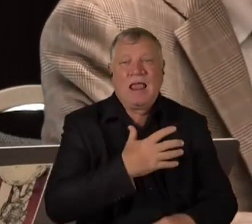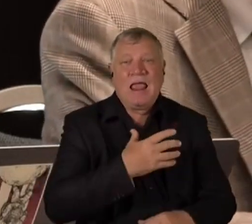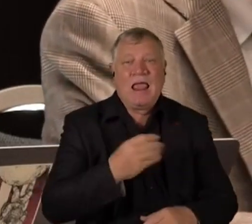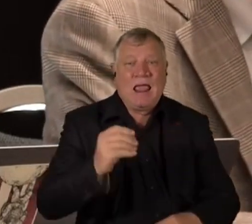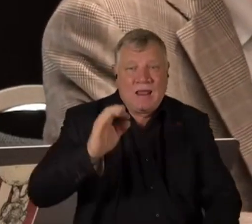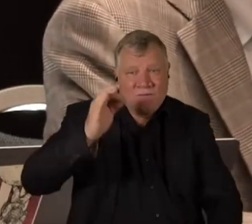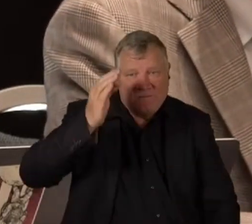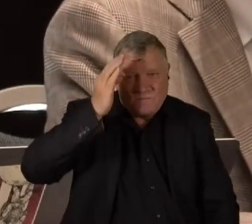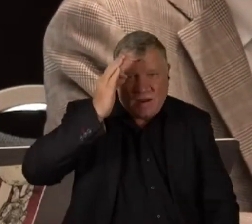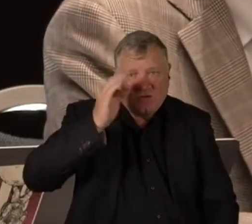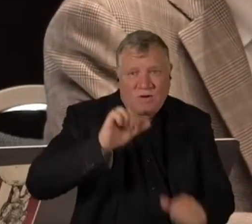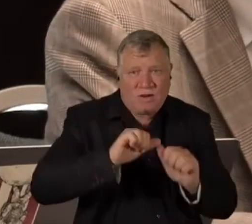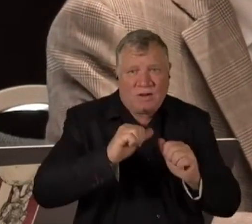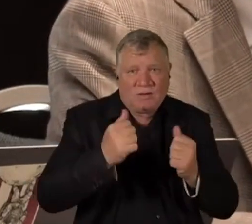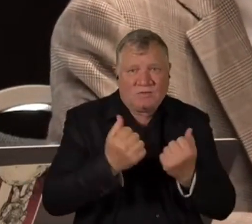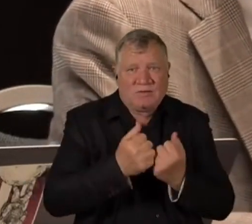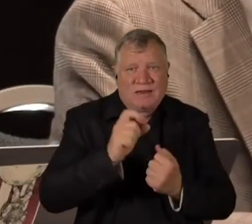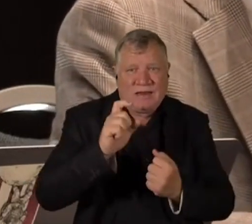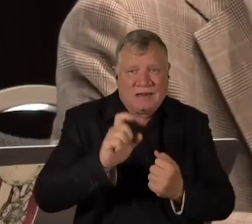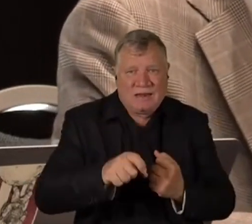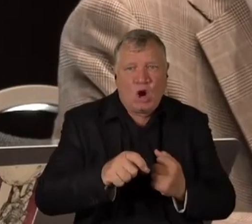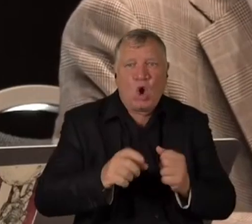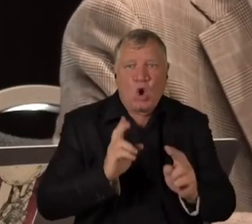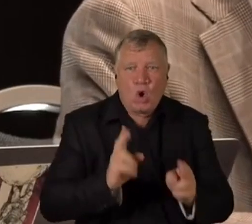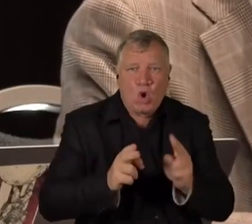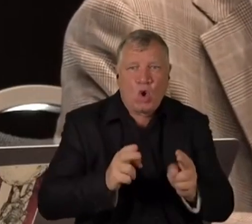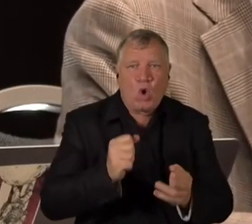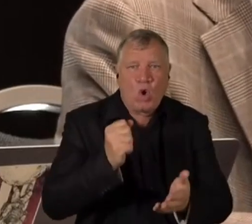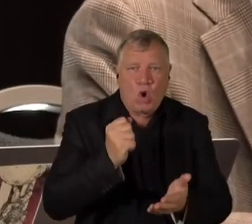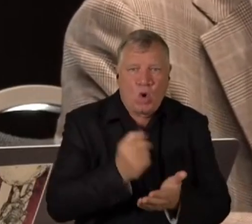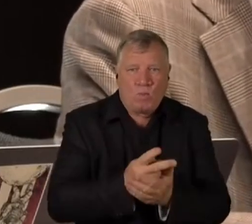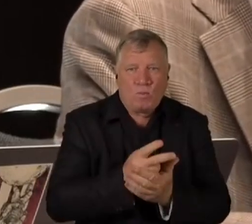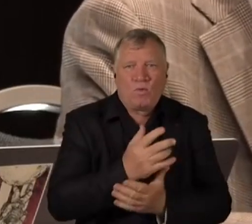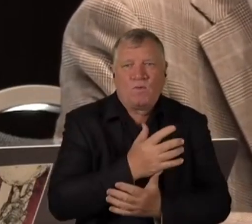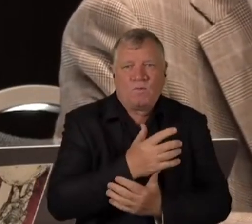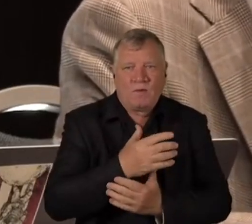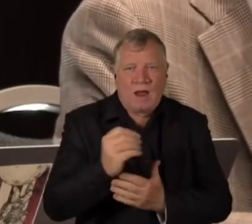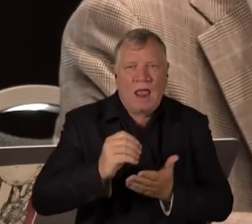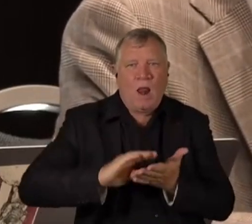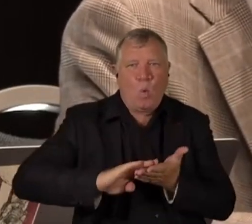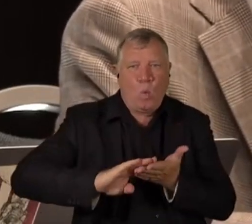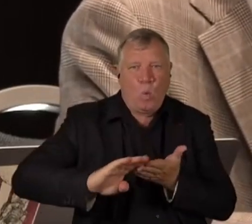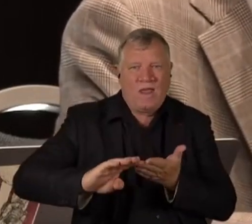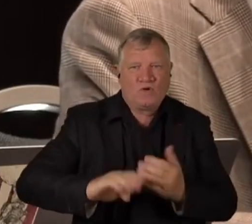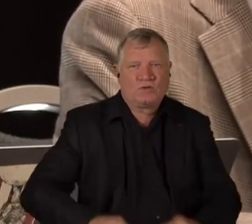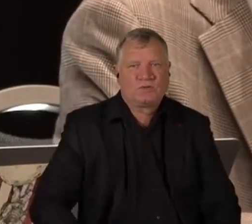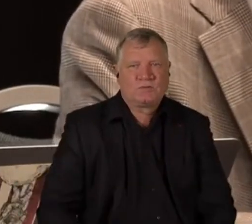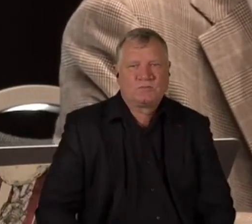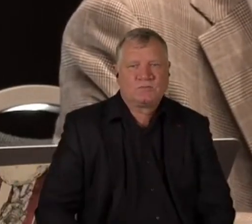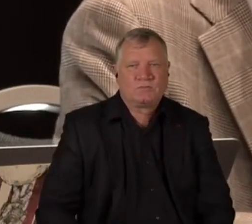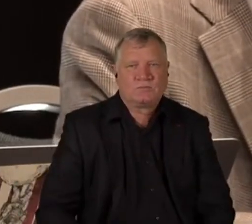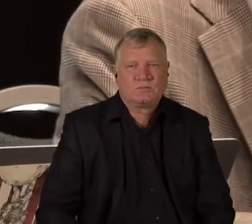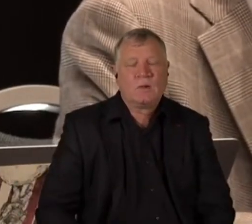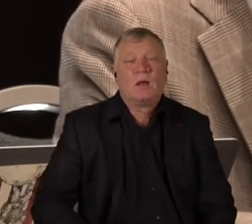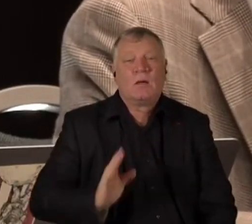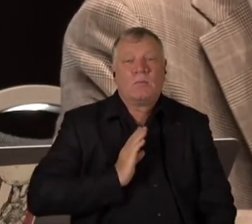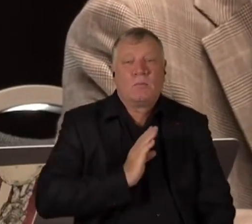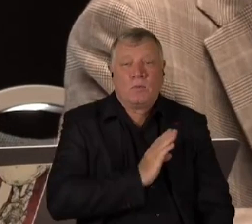federal agencies need to expedite approvals and waivers. Members of the board,